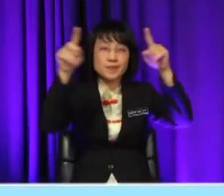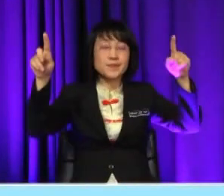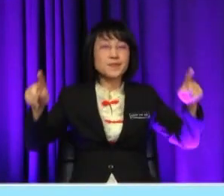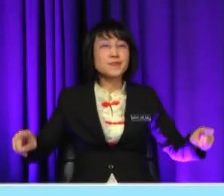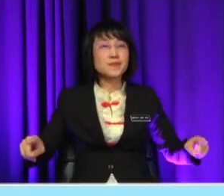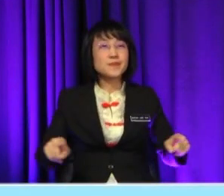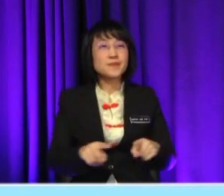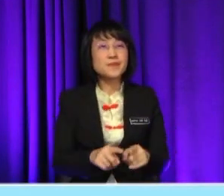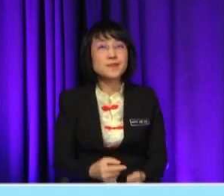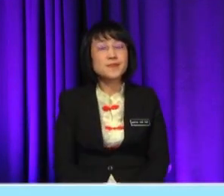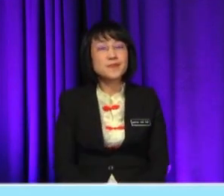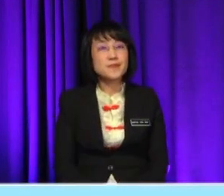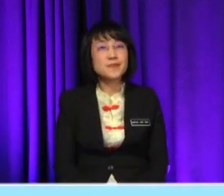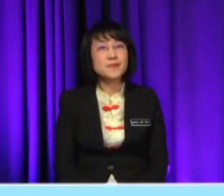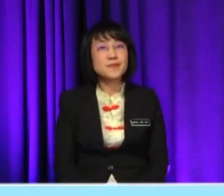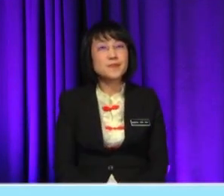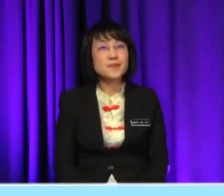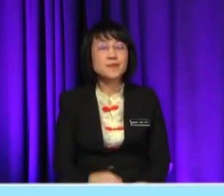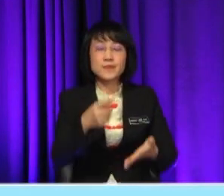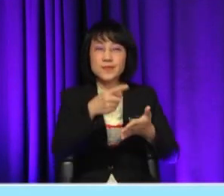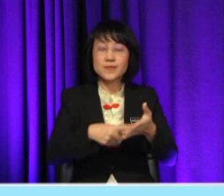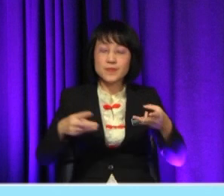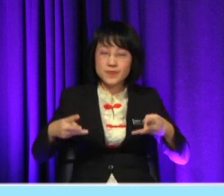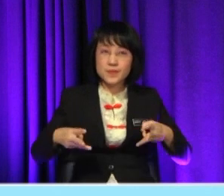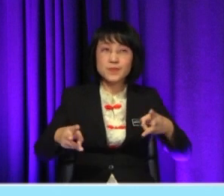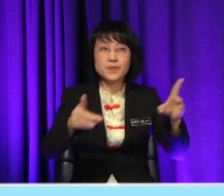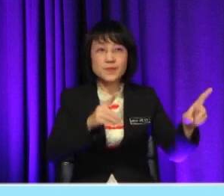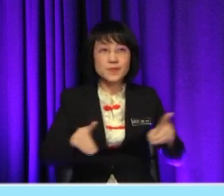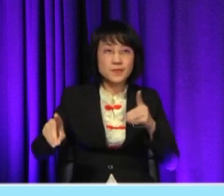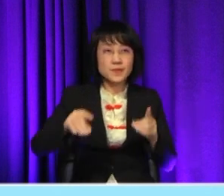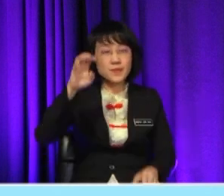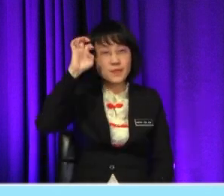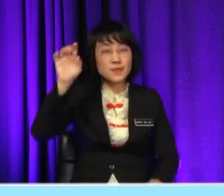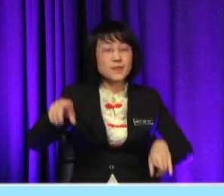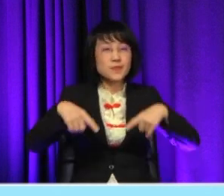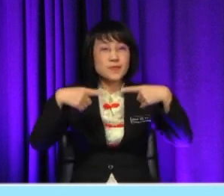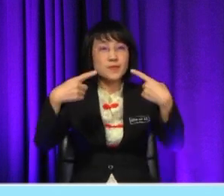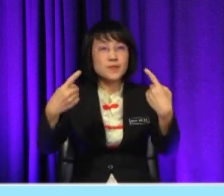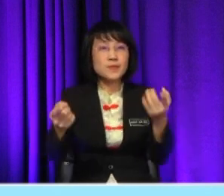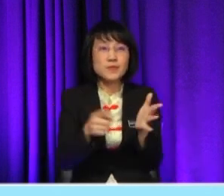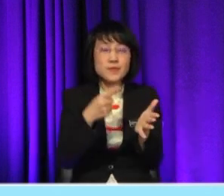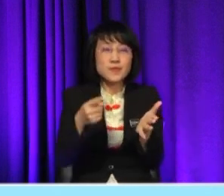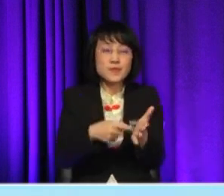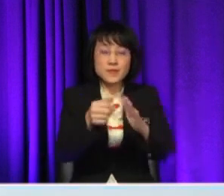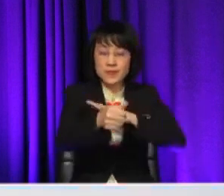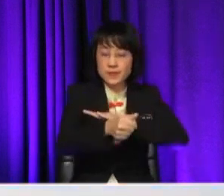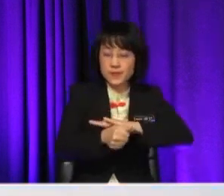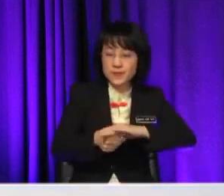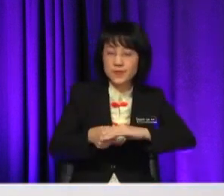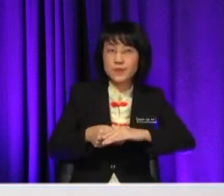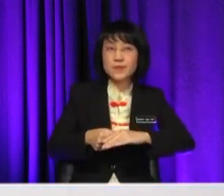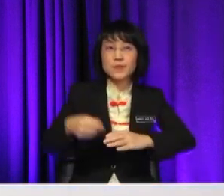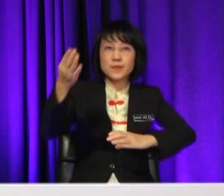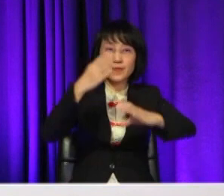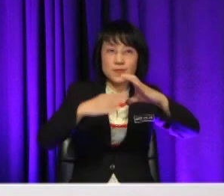right? What way does he go? Sometimes he'll hide in the cave of a rock,